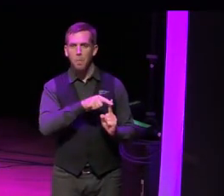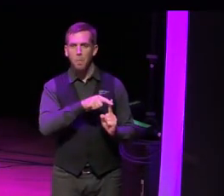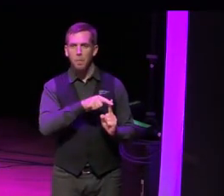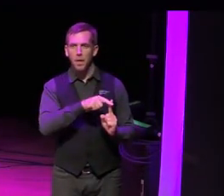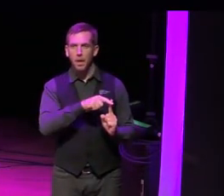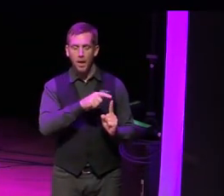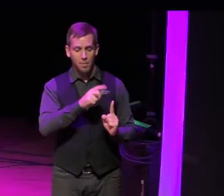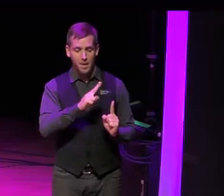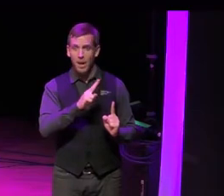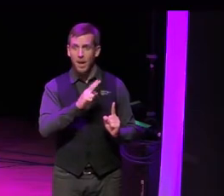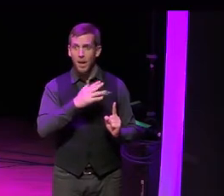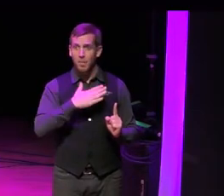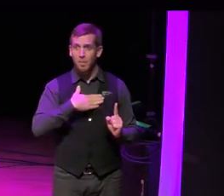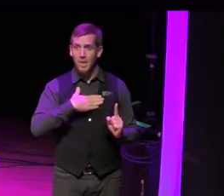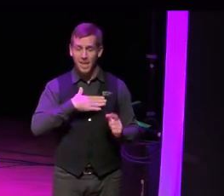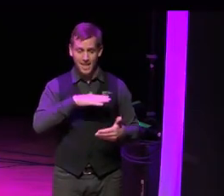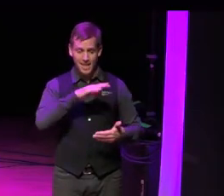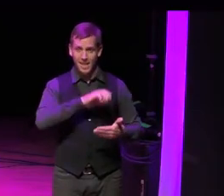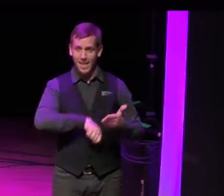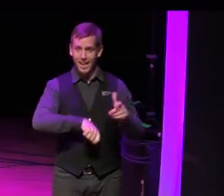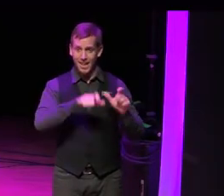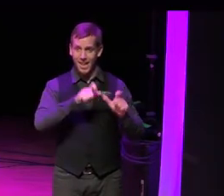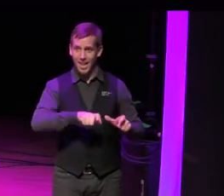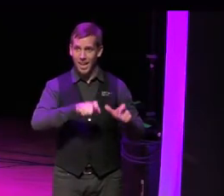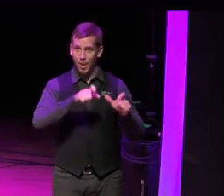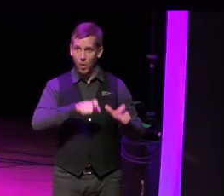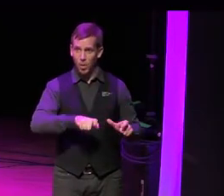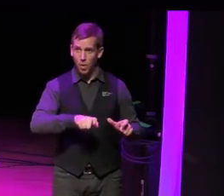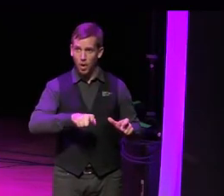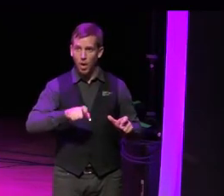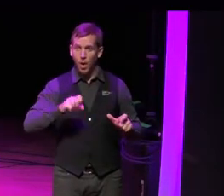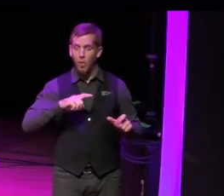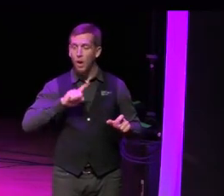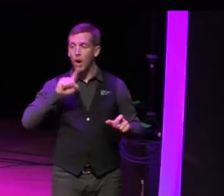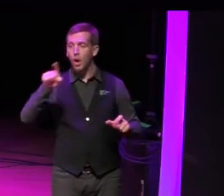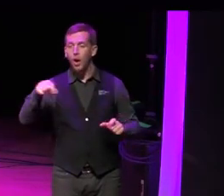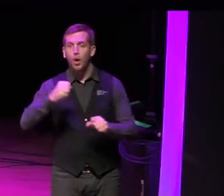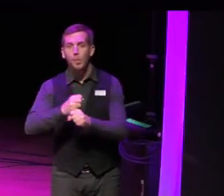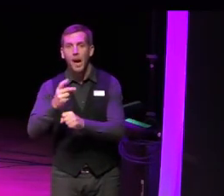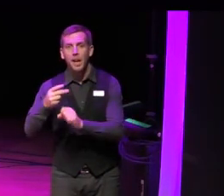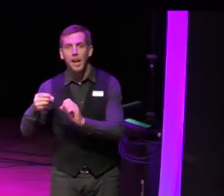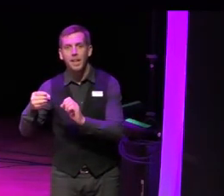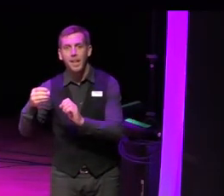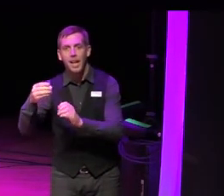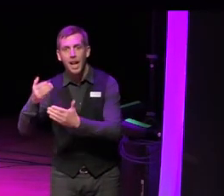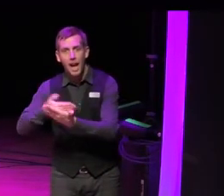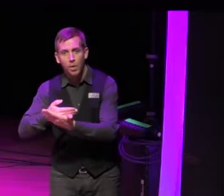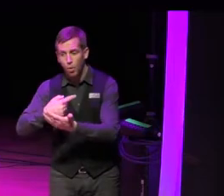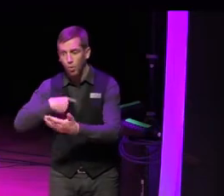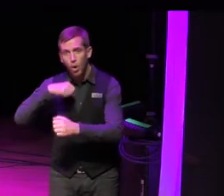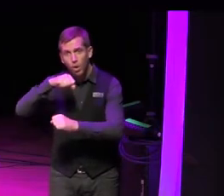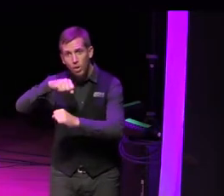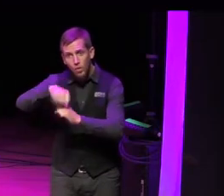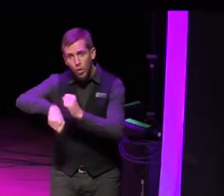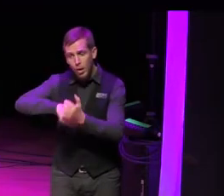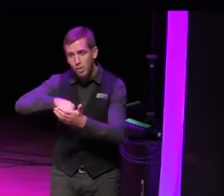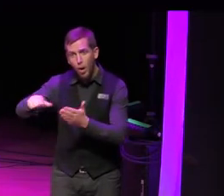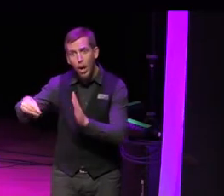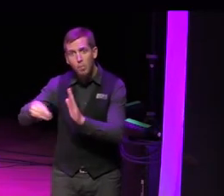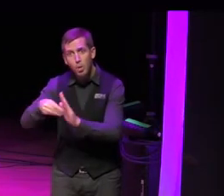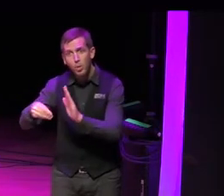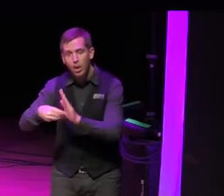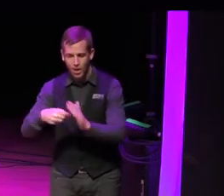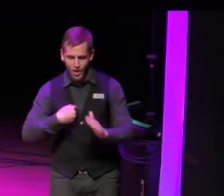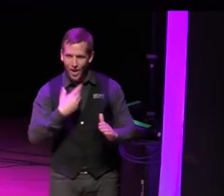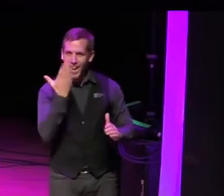tax bill if you were working abroad. So that was sort of the culture we came from, that it was accepted, of course not when it